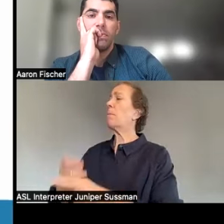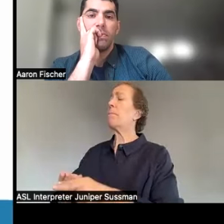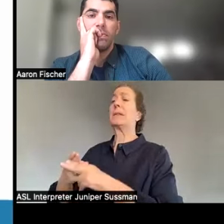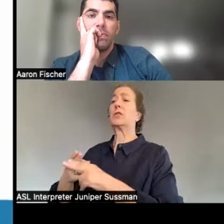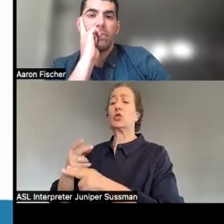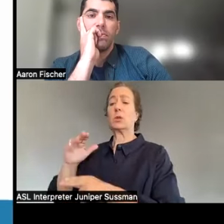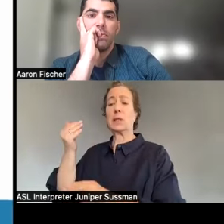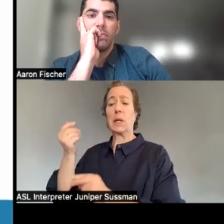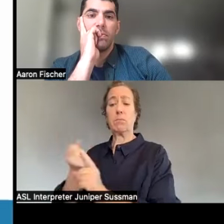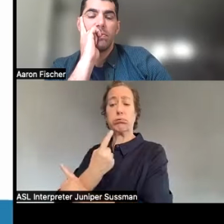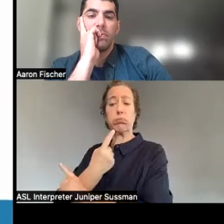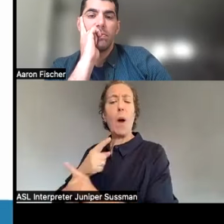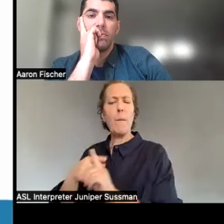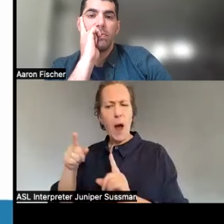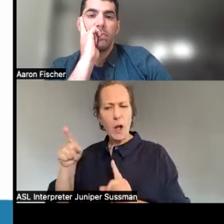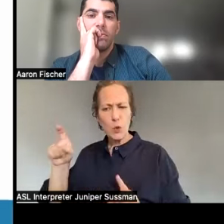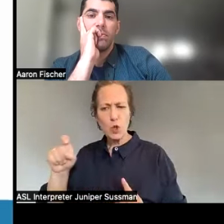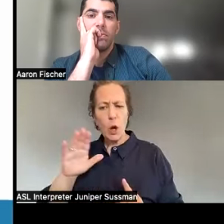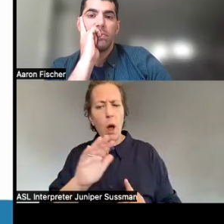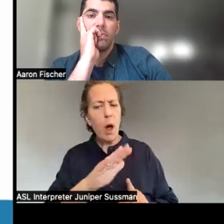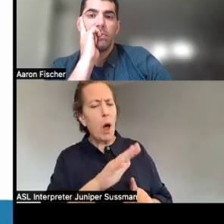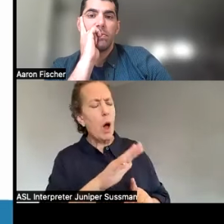ask more follow-up questions about.